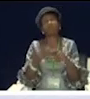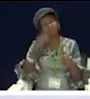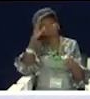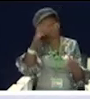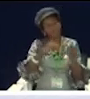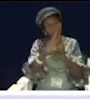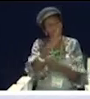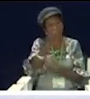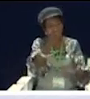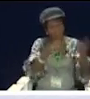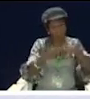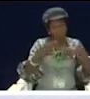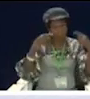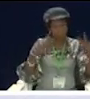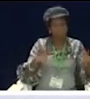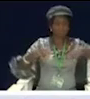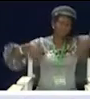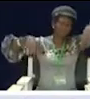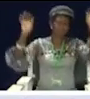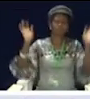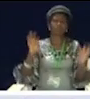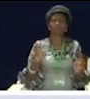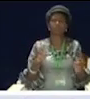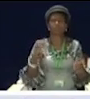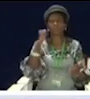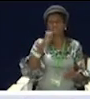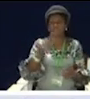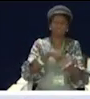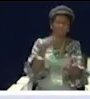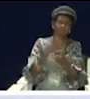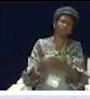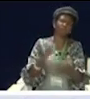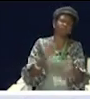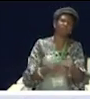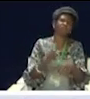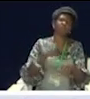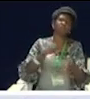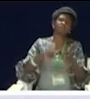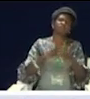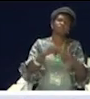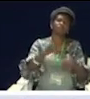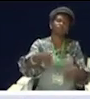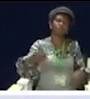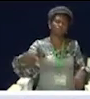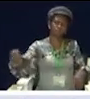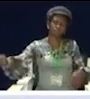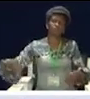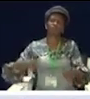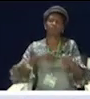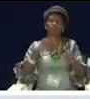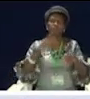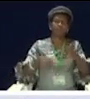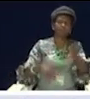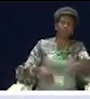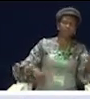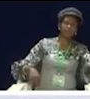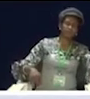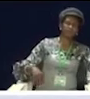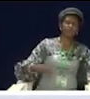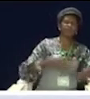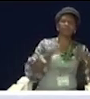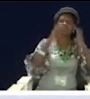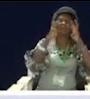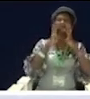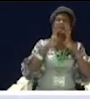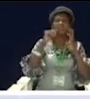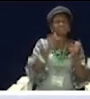and gone. Oh, she fell on the ground and began to roll and began to cry. So the people asked her, "Why